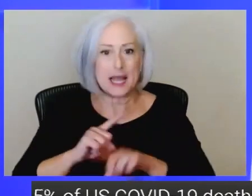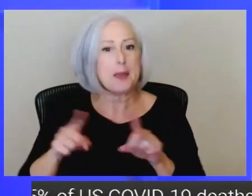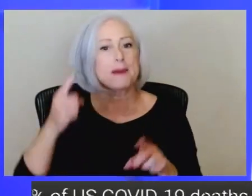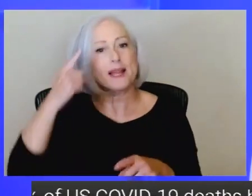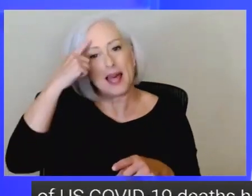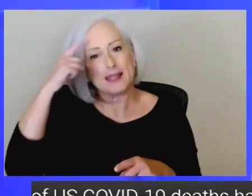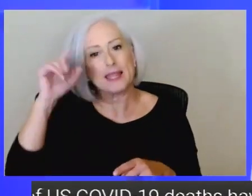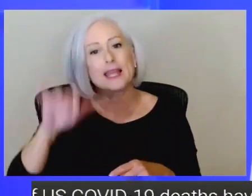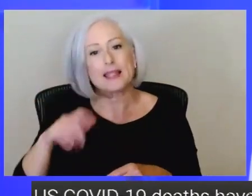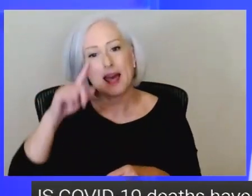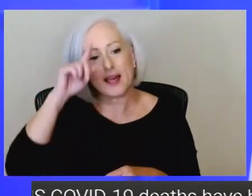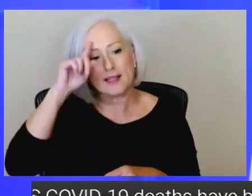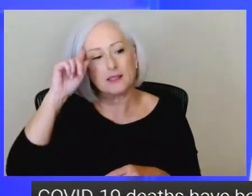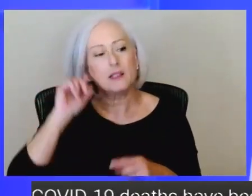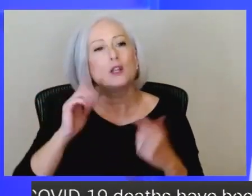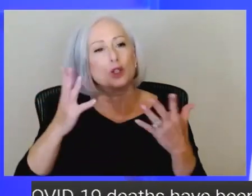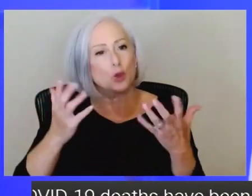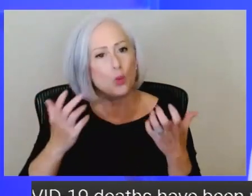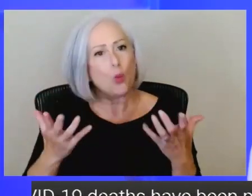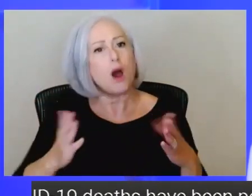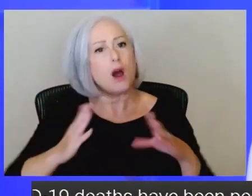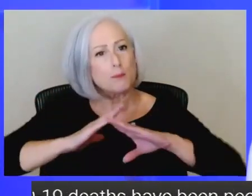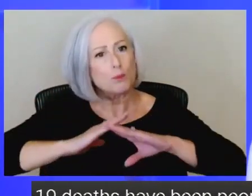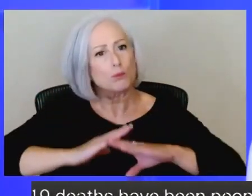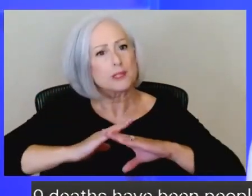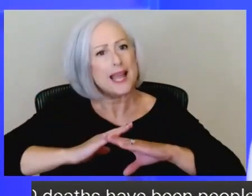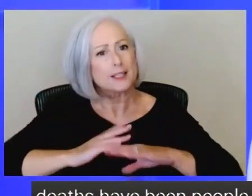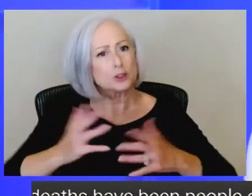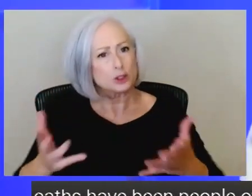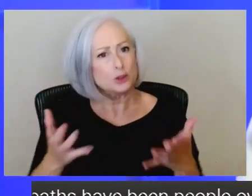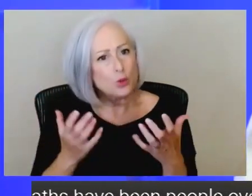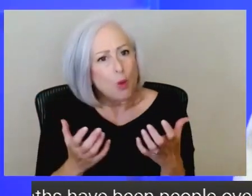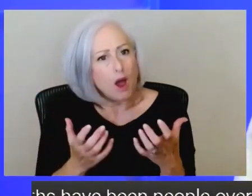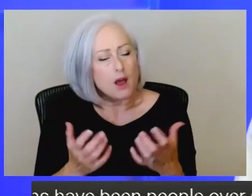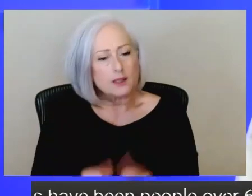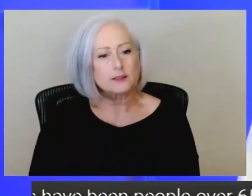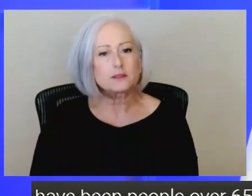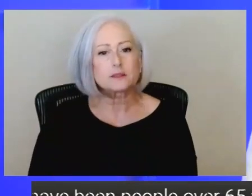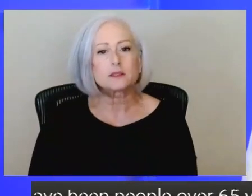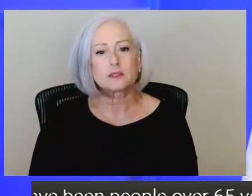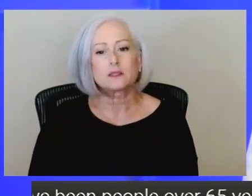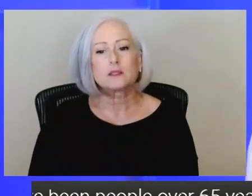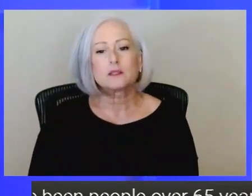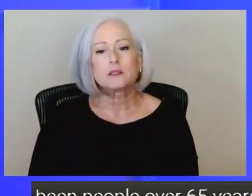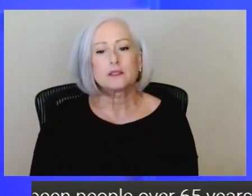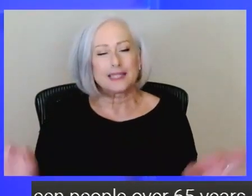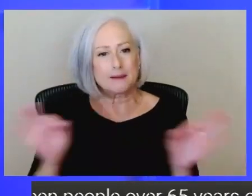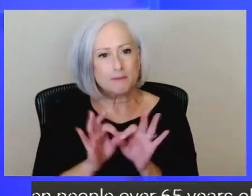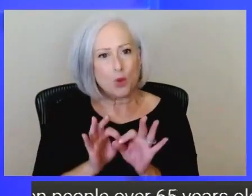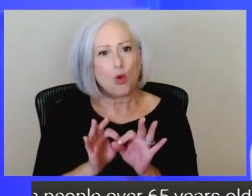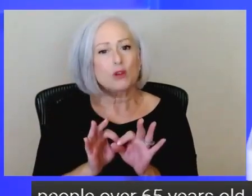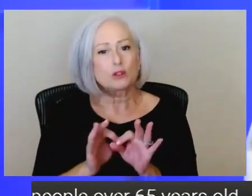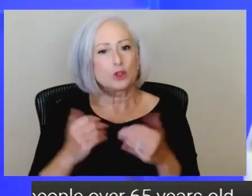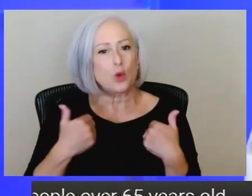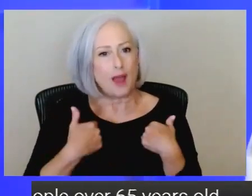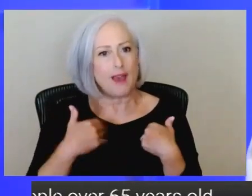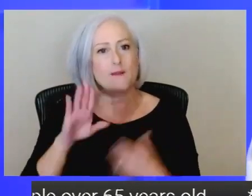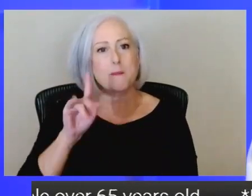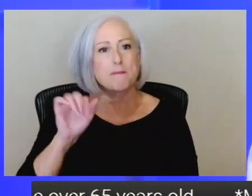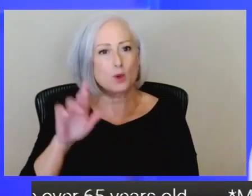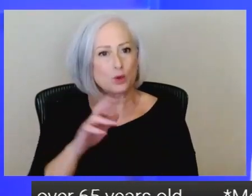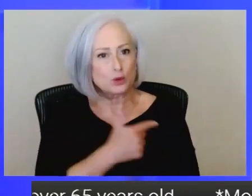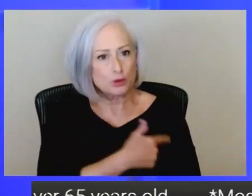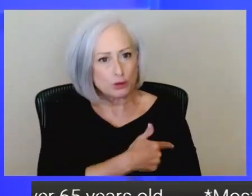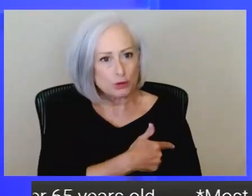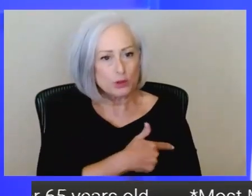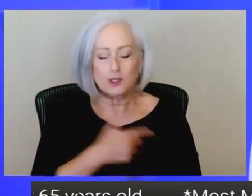that you want the protection, and I think it's important to stay boosted. You can still get Omicron, you